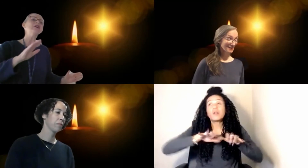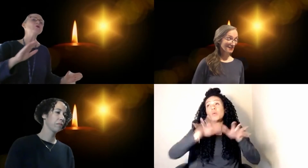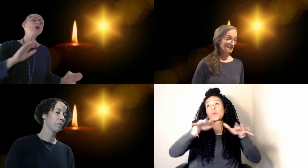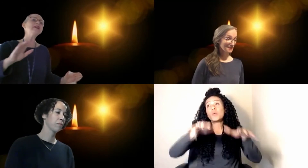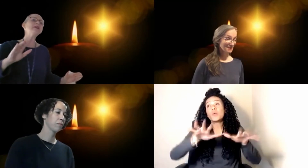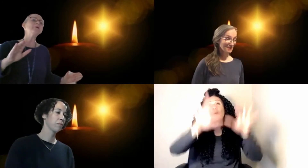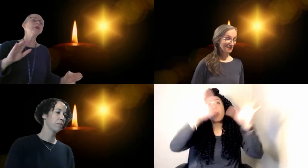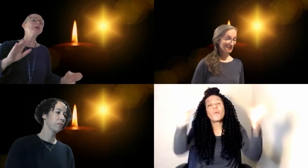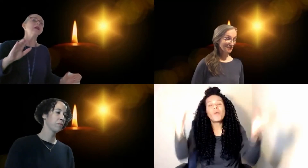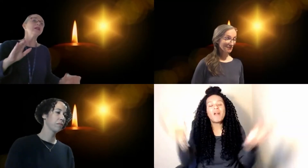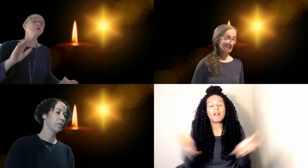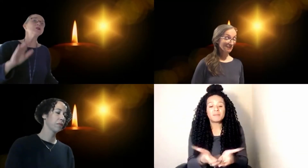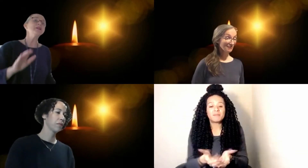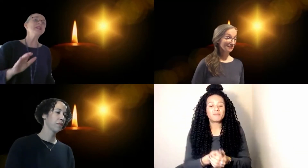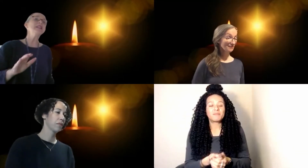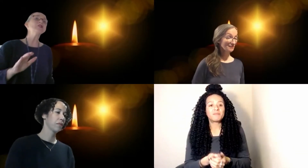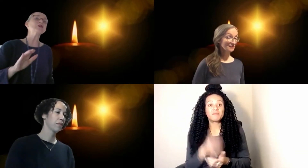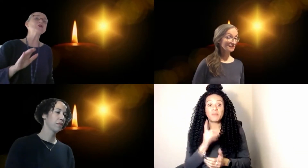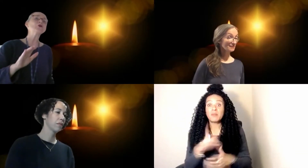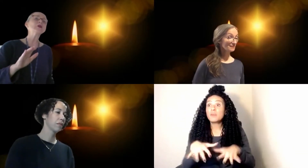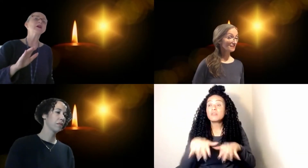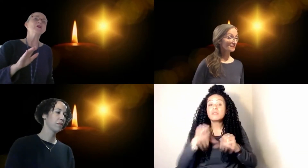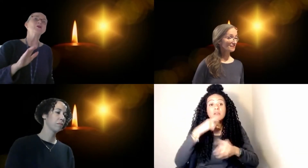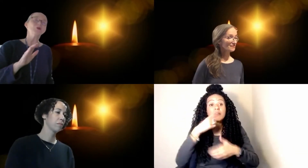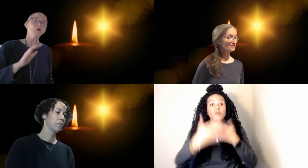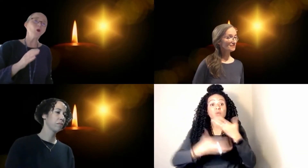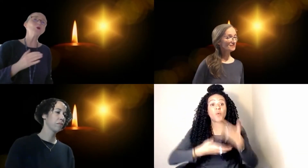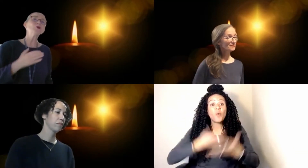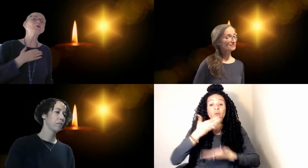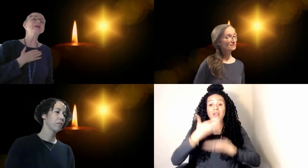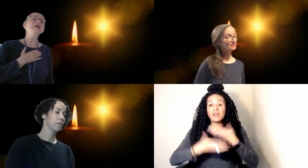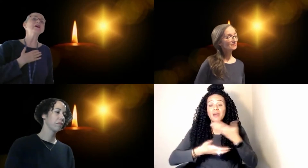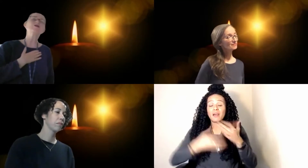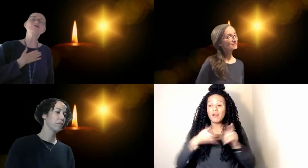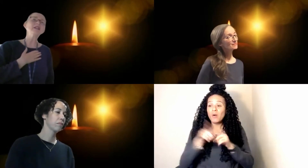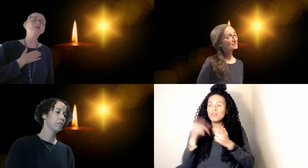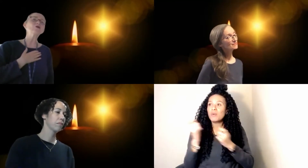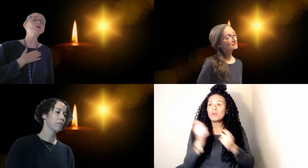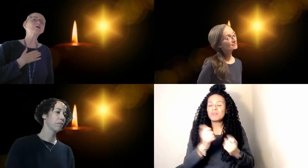far and wide. It was the beginning of a story which would also bring her